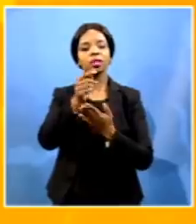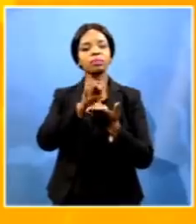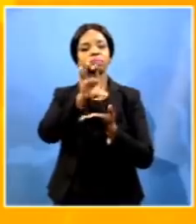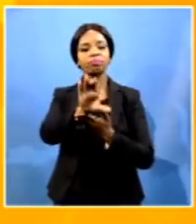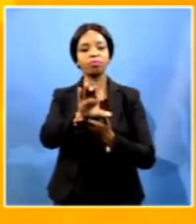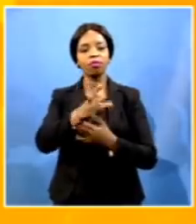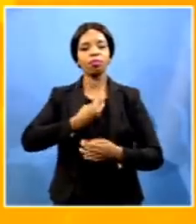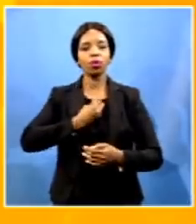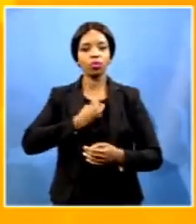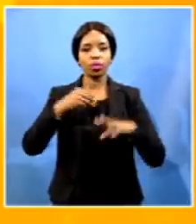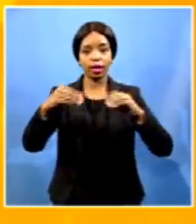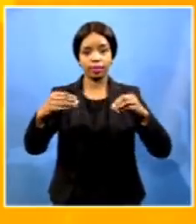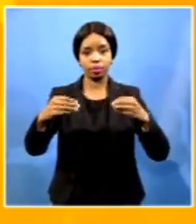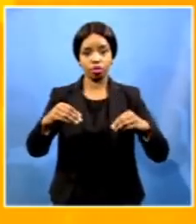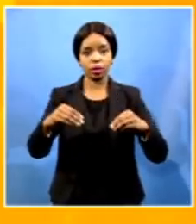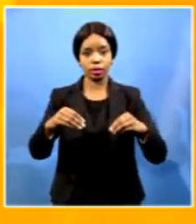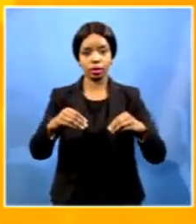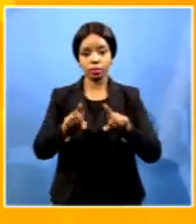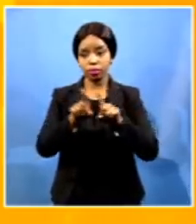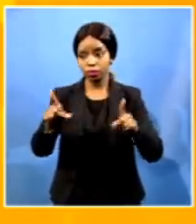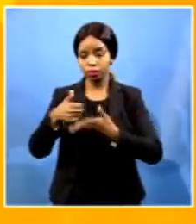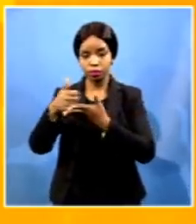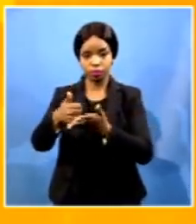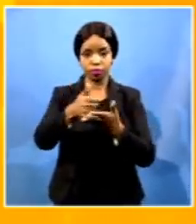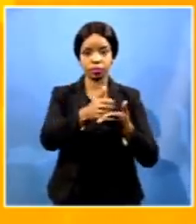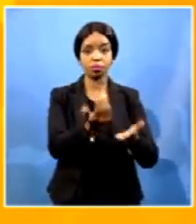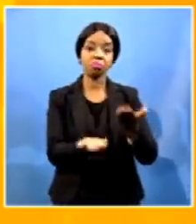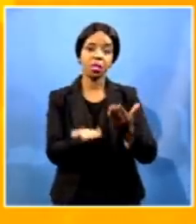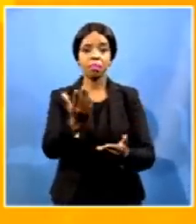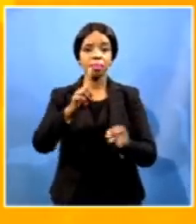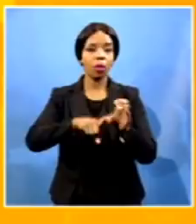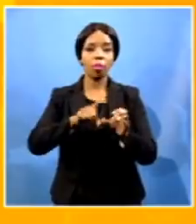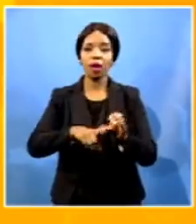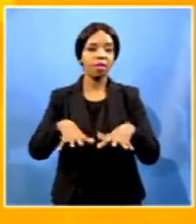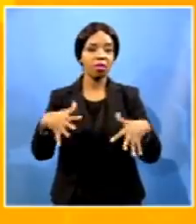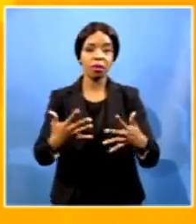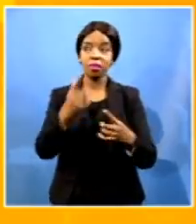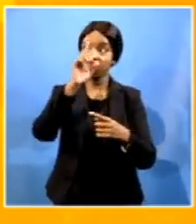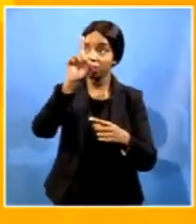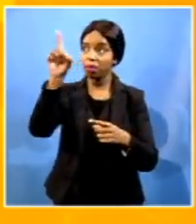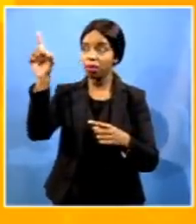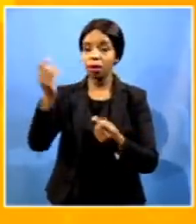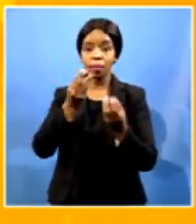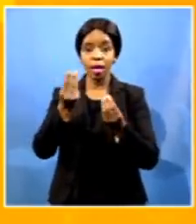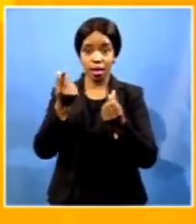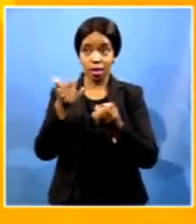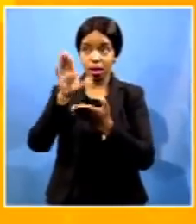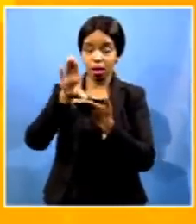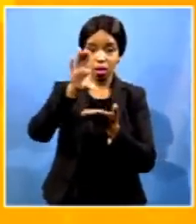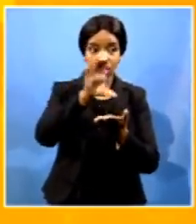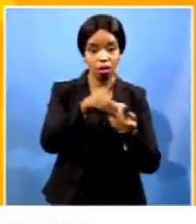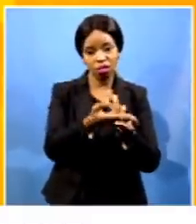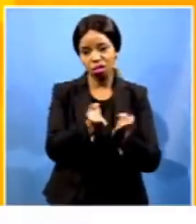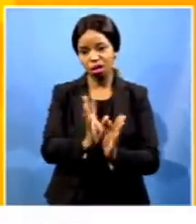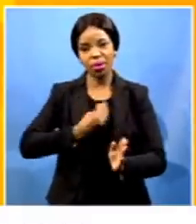at assisting youth enterprises who might not qualify for other funds in various business rescue schemes during the lockdown. The